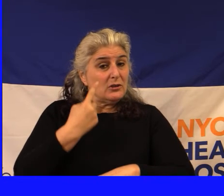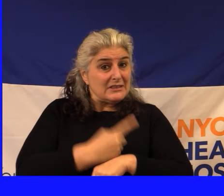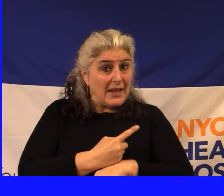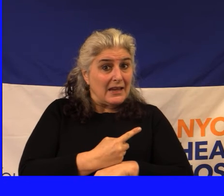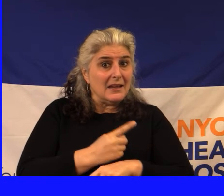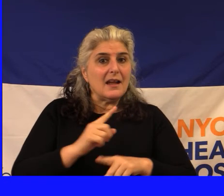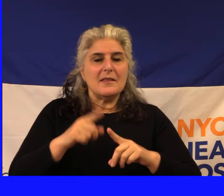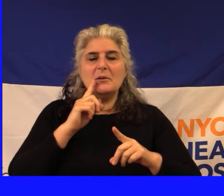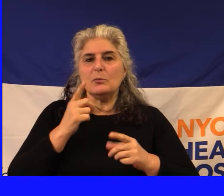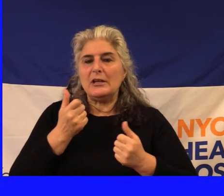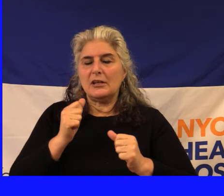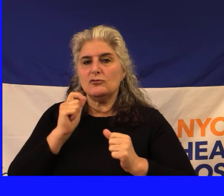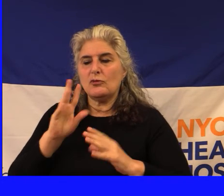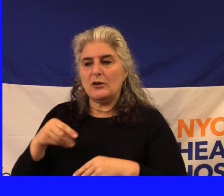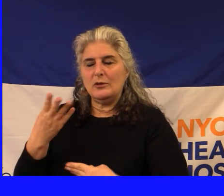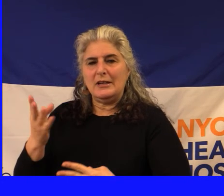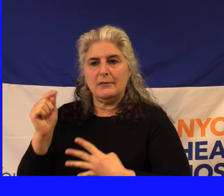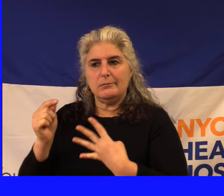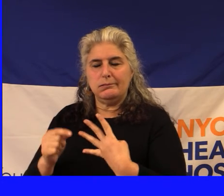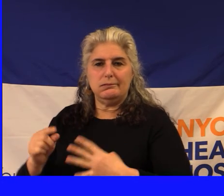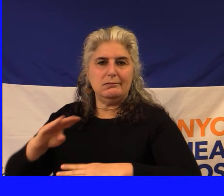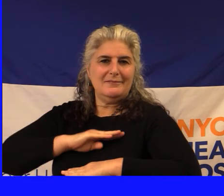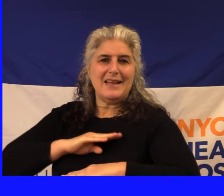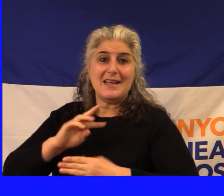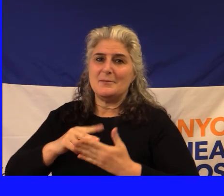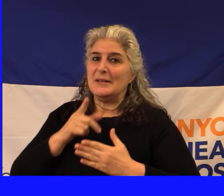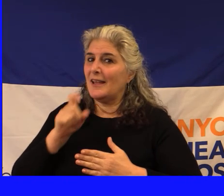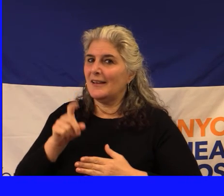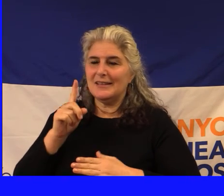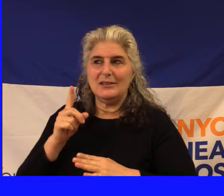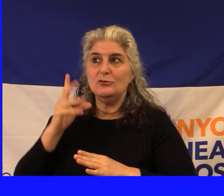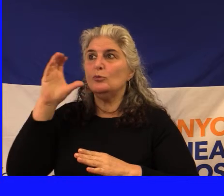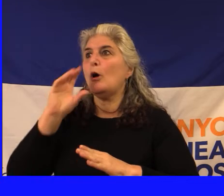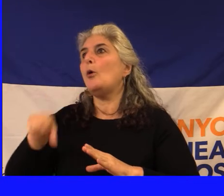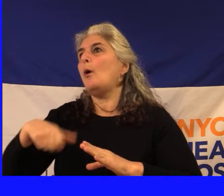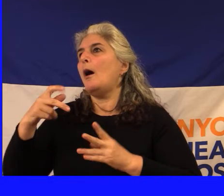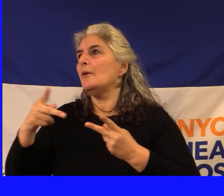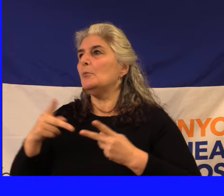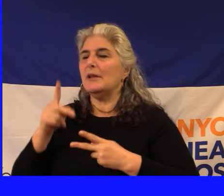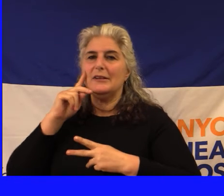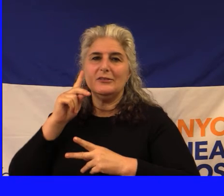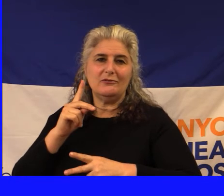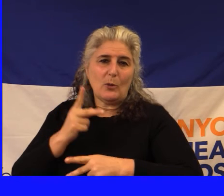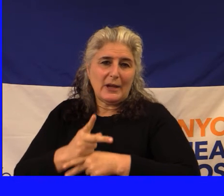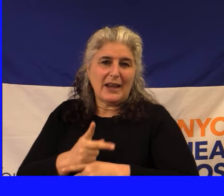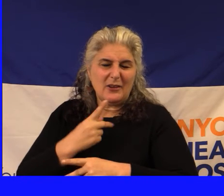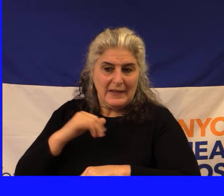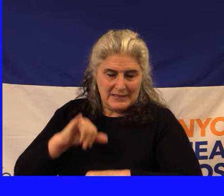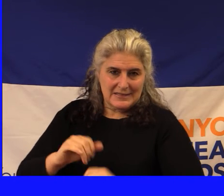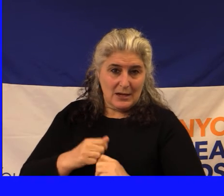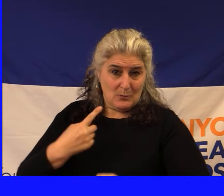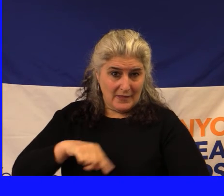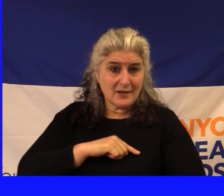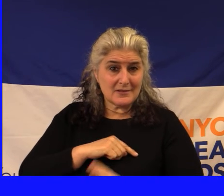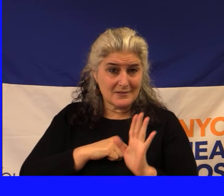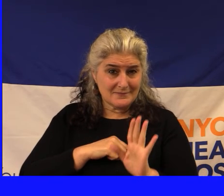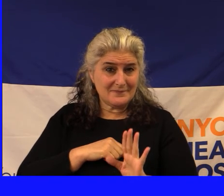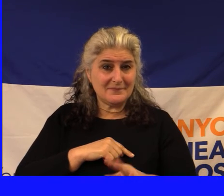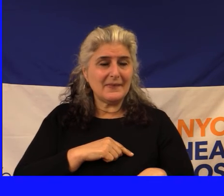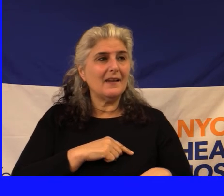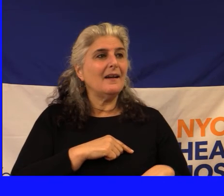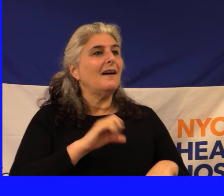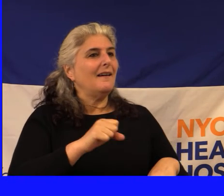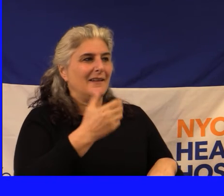their needs, so they don't choose to get care elsewhere. Thank you. Thanks. All right, so that's a good lead into